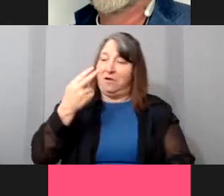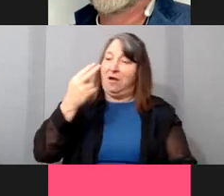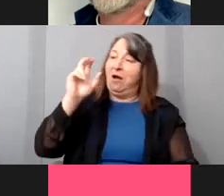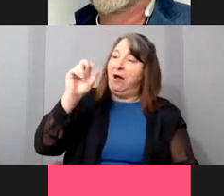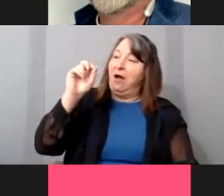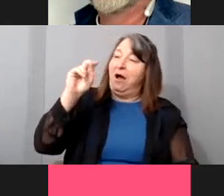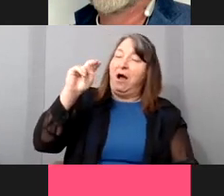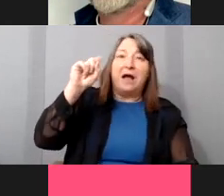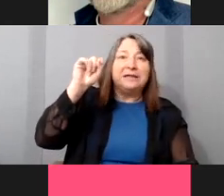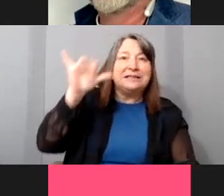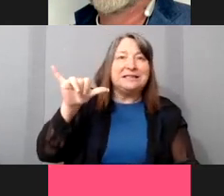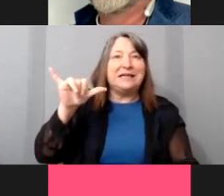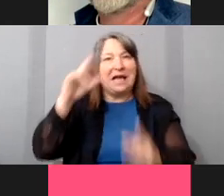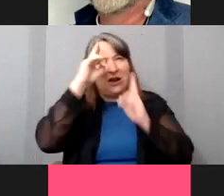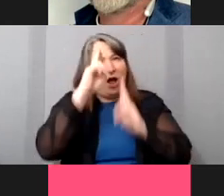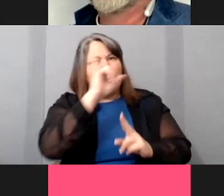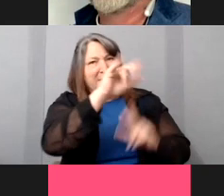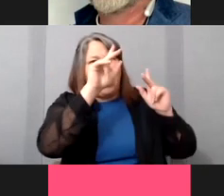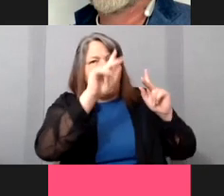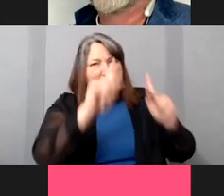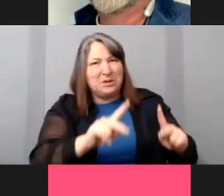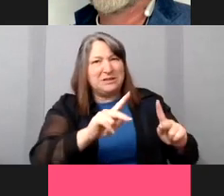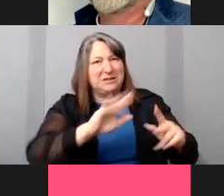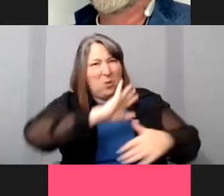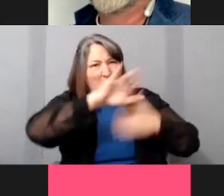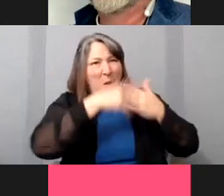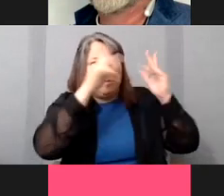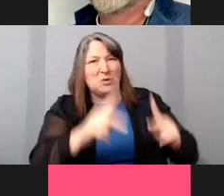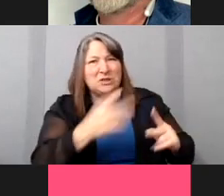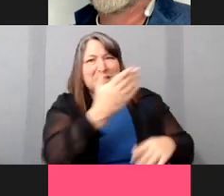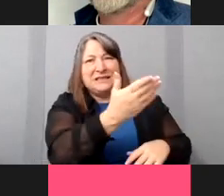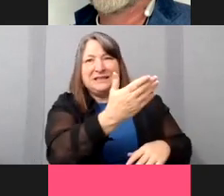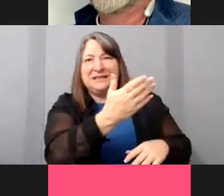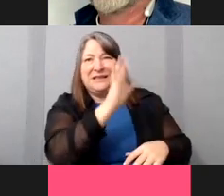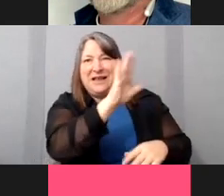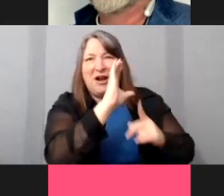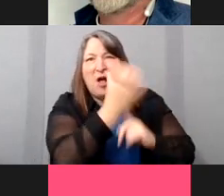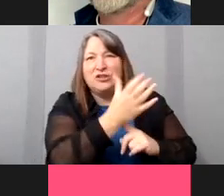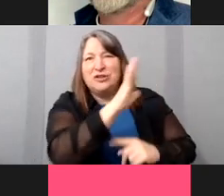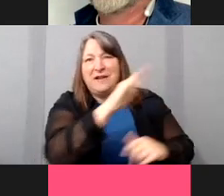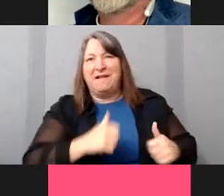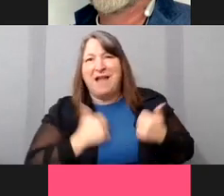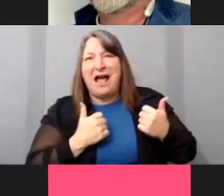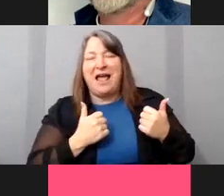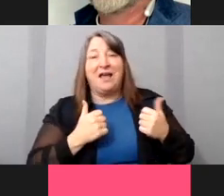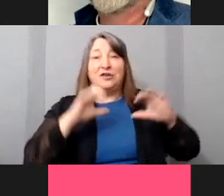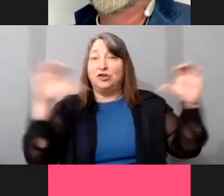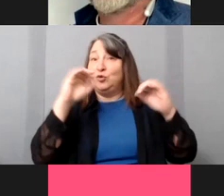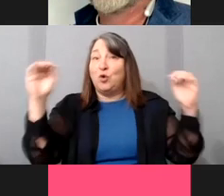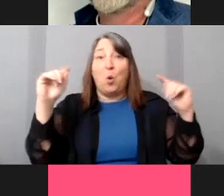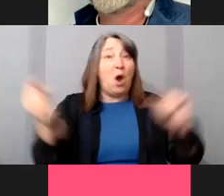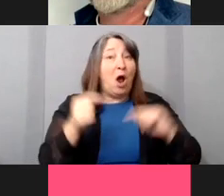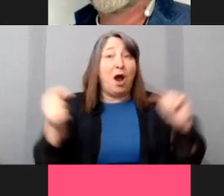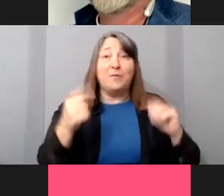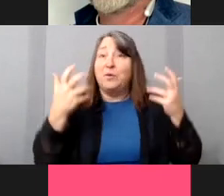self, things like that. Really do no harm philosophy, right? Mentoring cannot be a negative experience if we